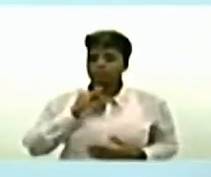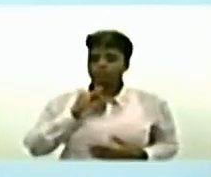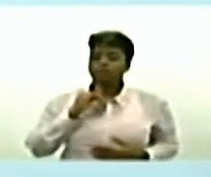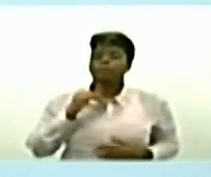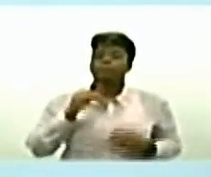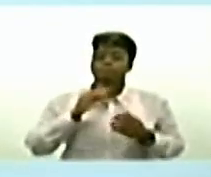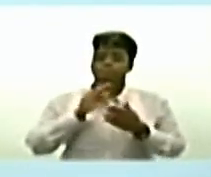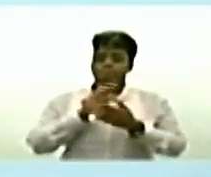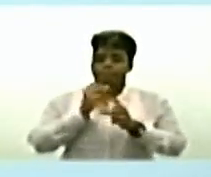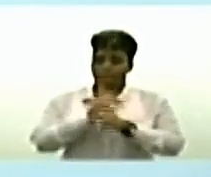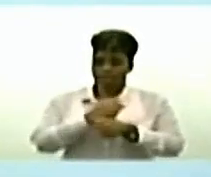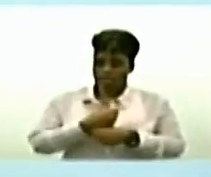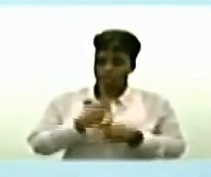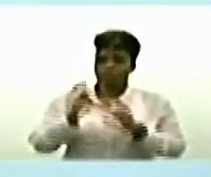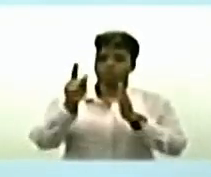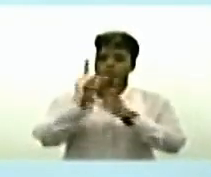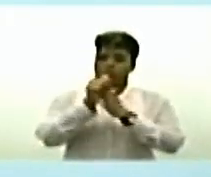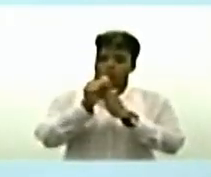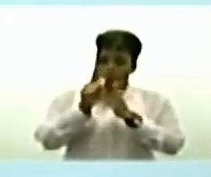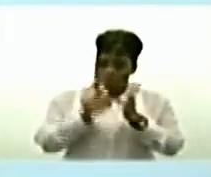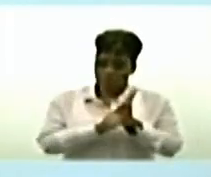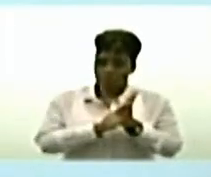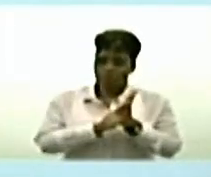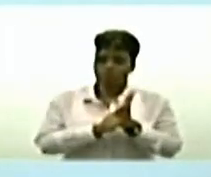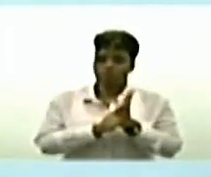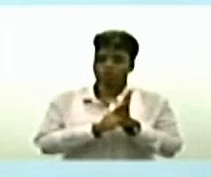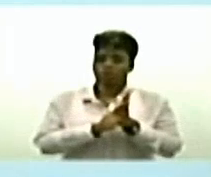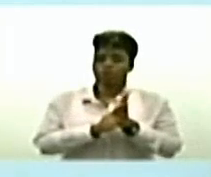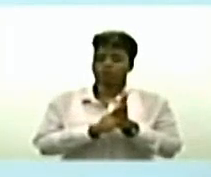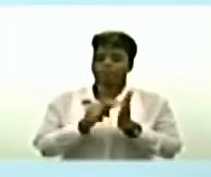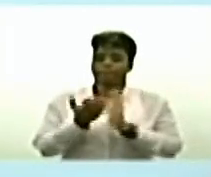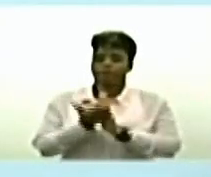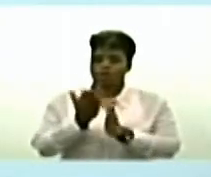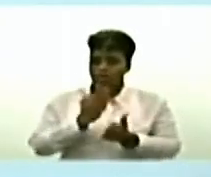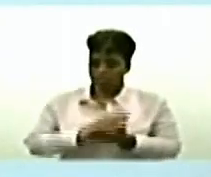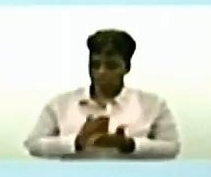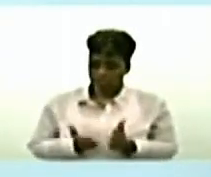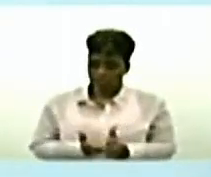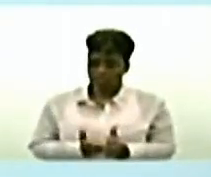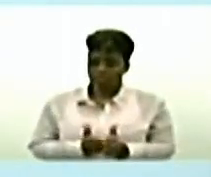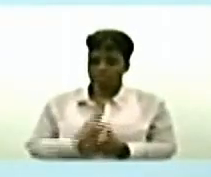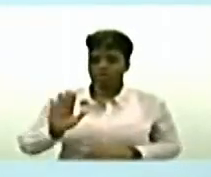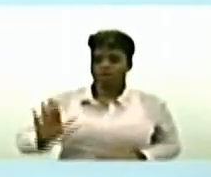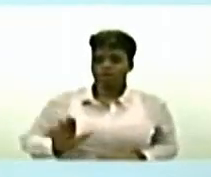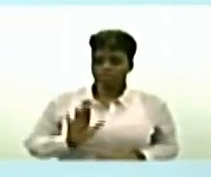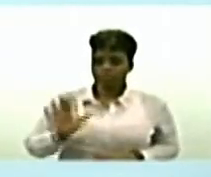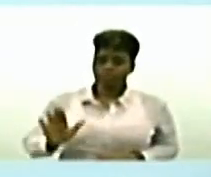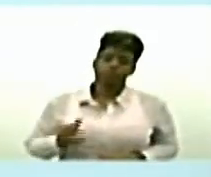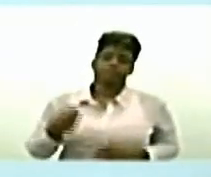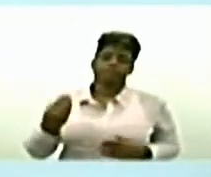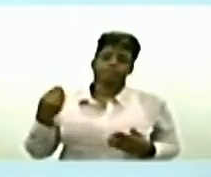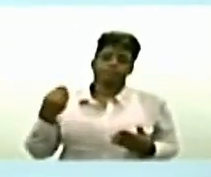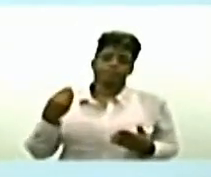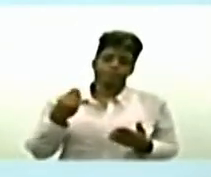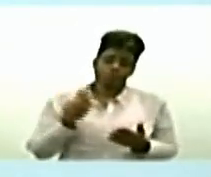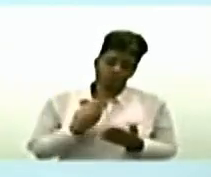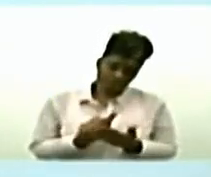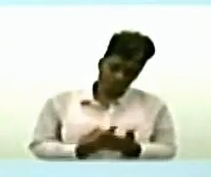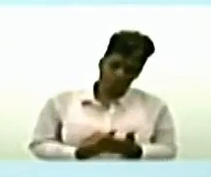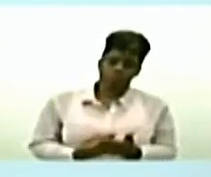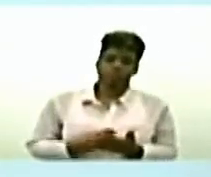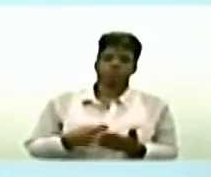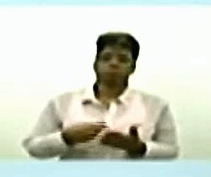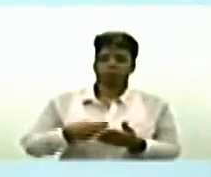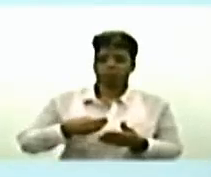law the budget, the estimates of revenues and expenditure that we've just spent